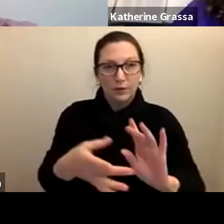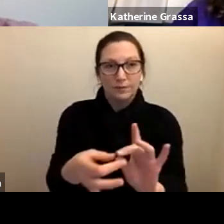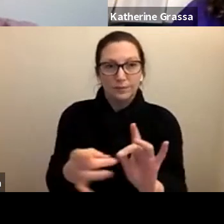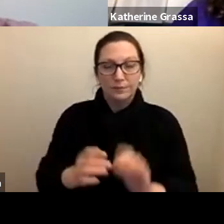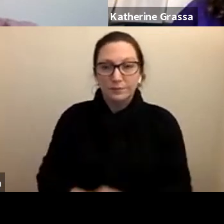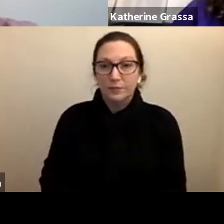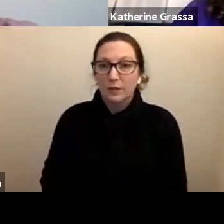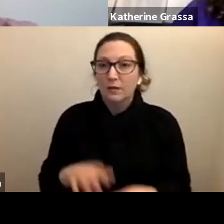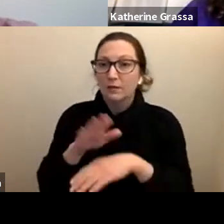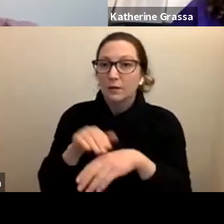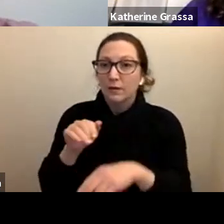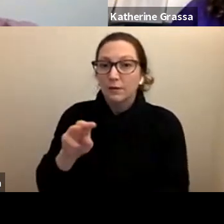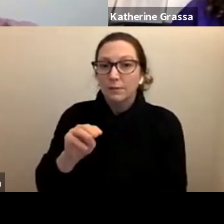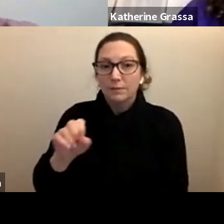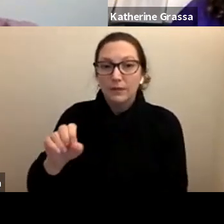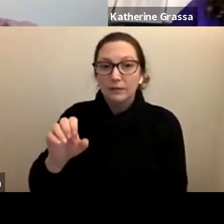Ms. Scarrett?